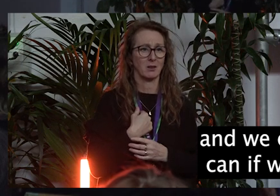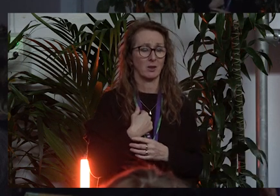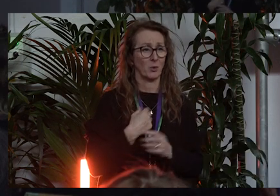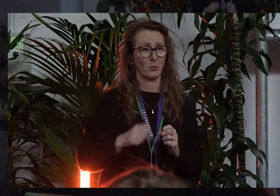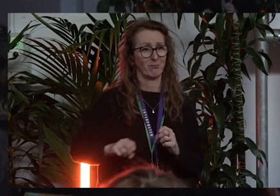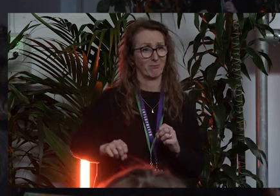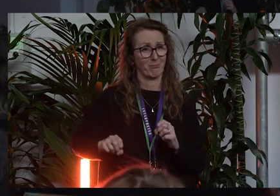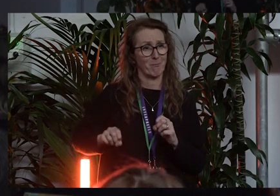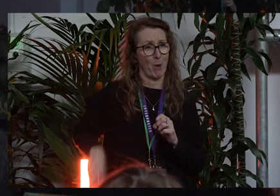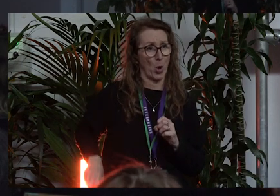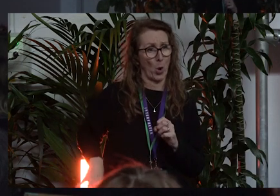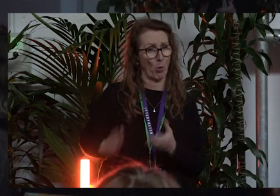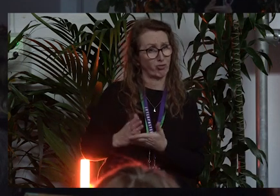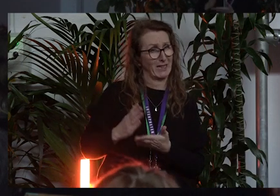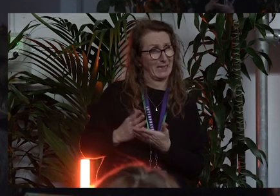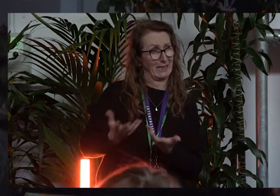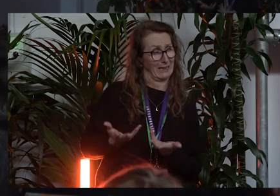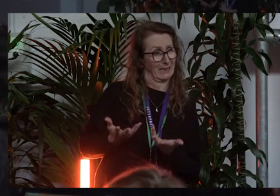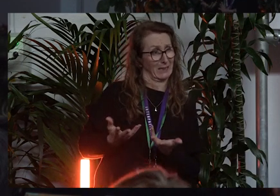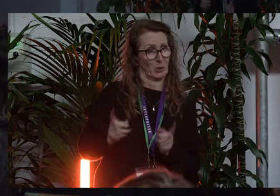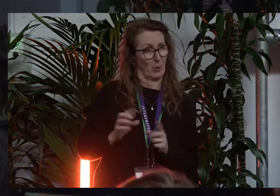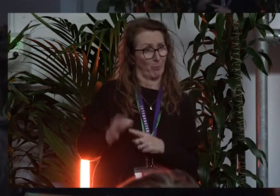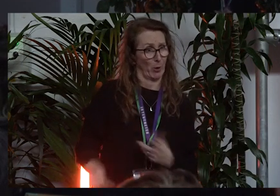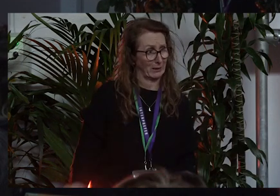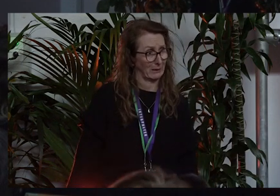So that's the point of the product.